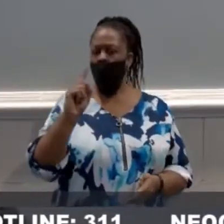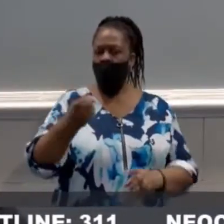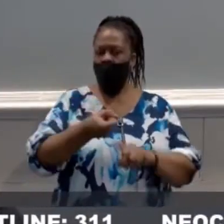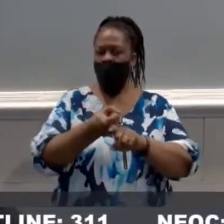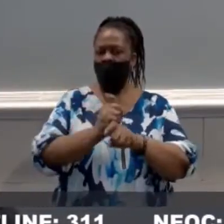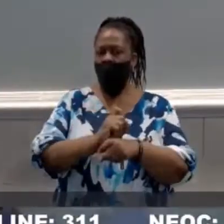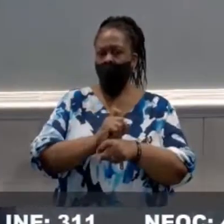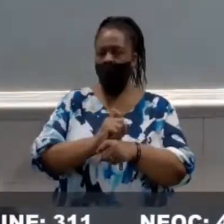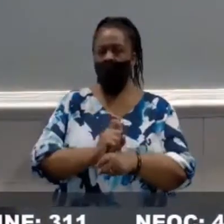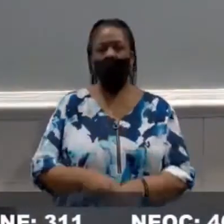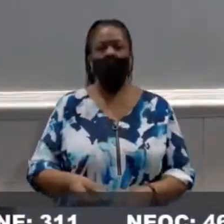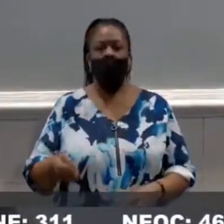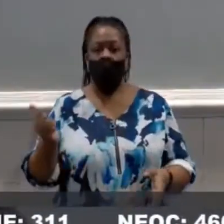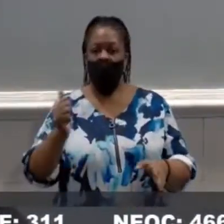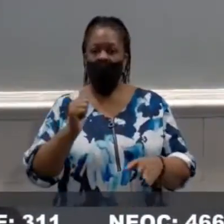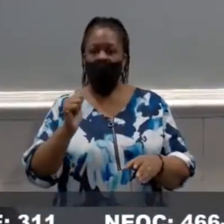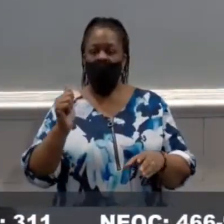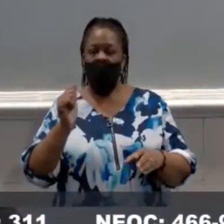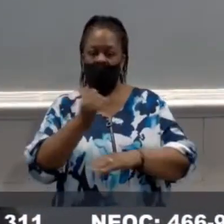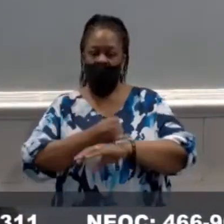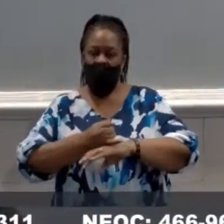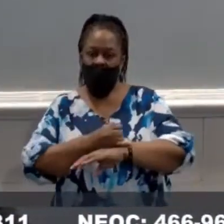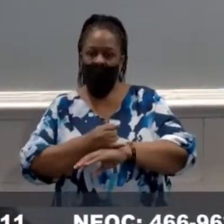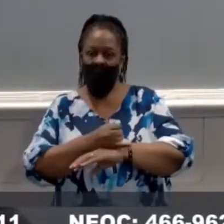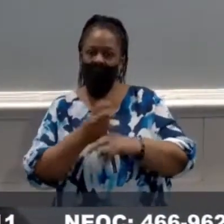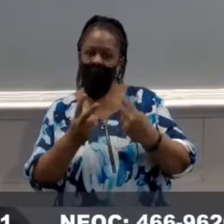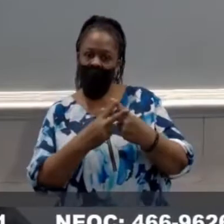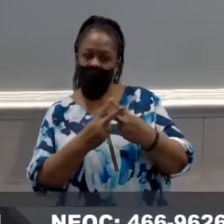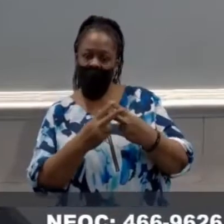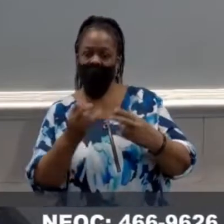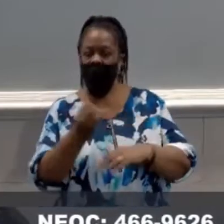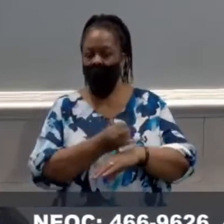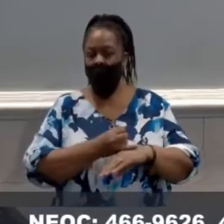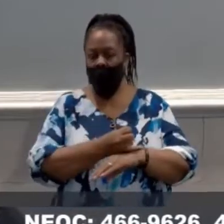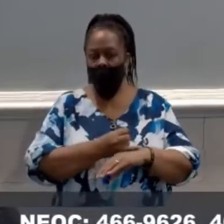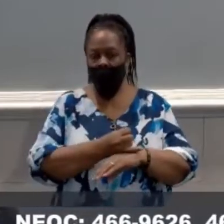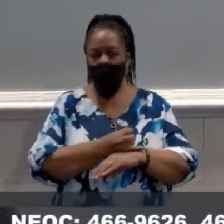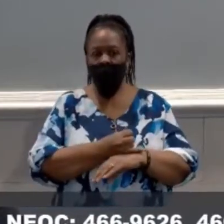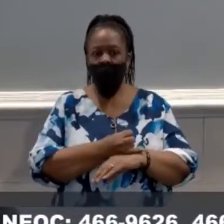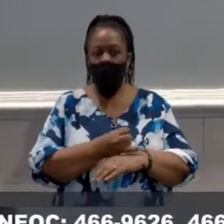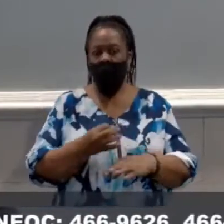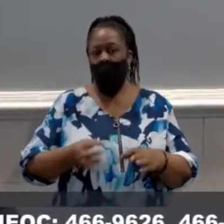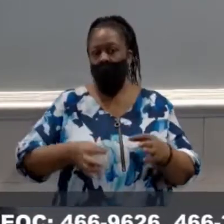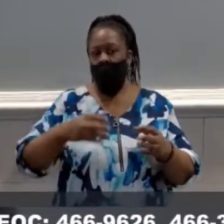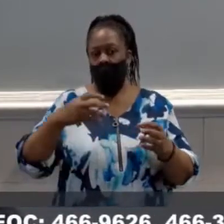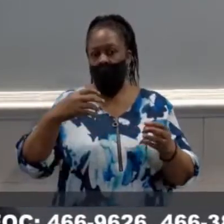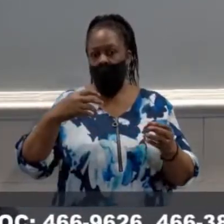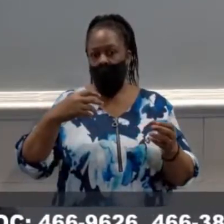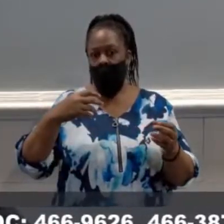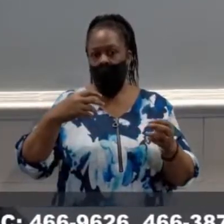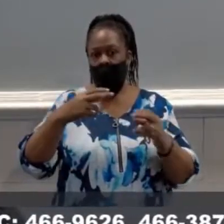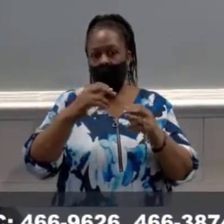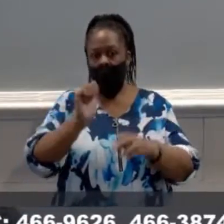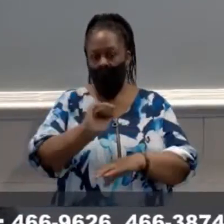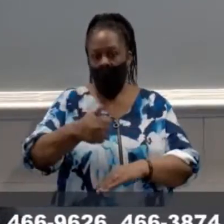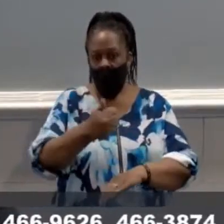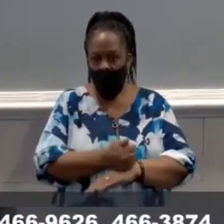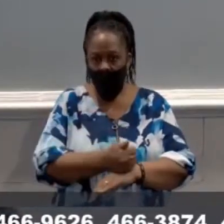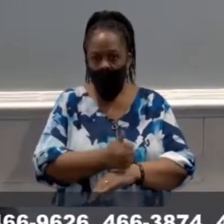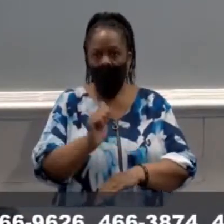the bubble? Have you been in one of those Caribbean bubble countries over the past 21